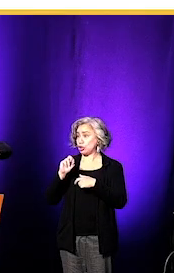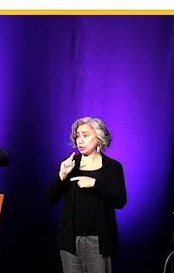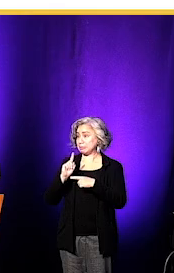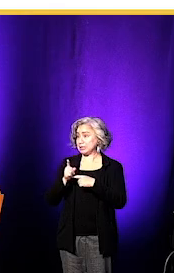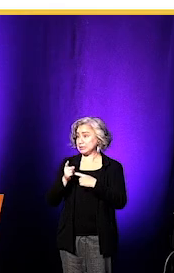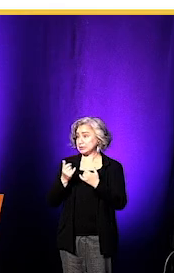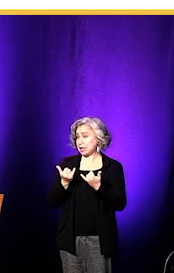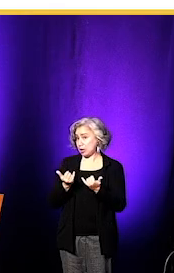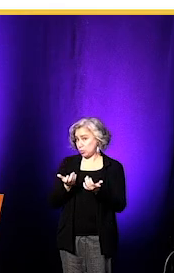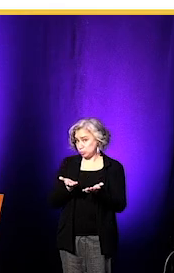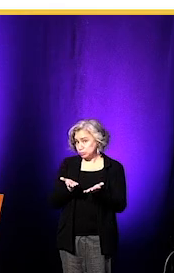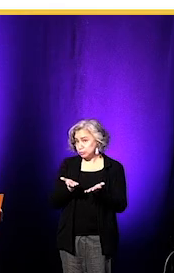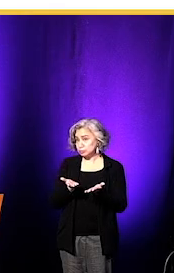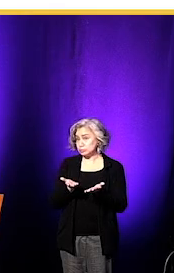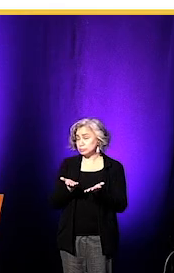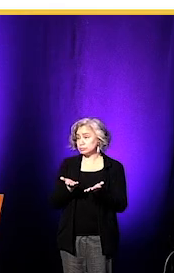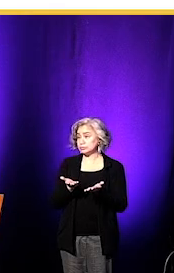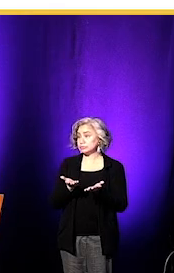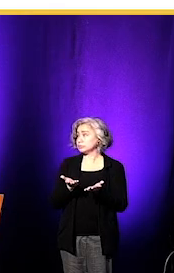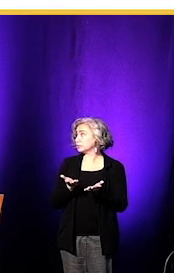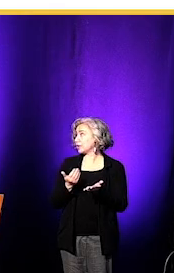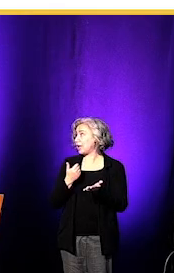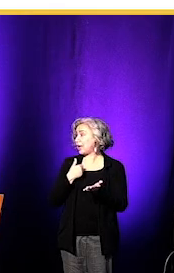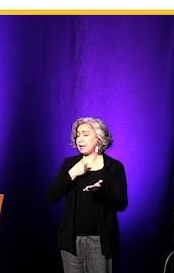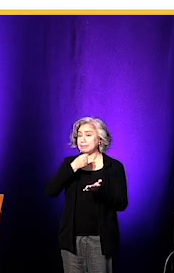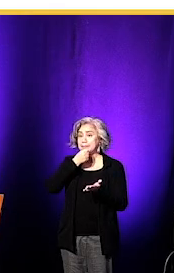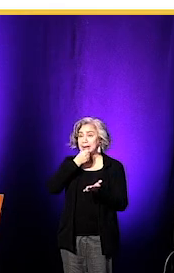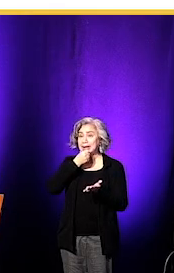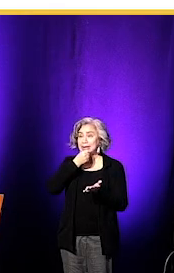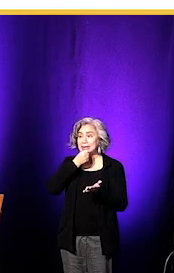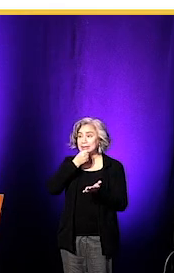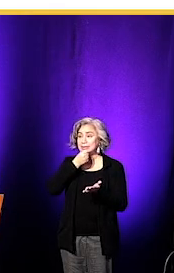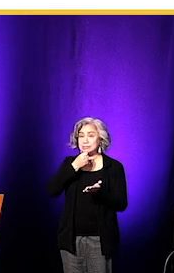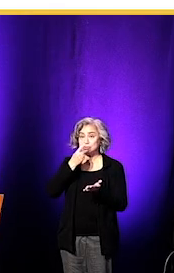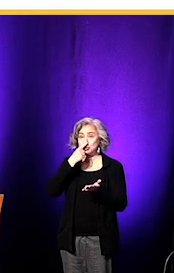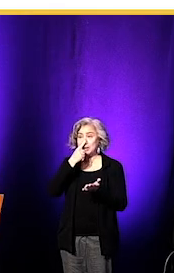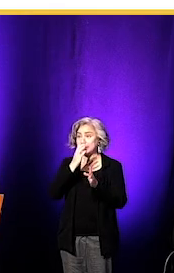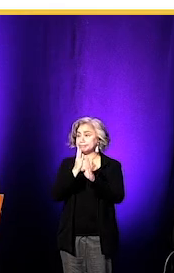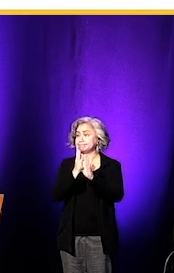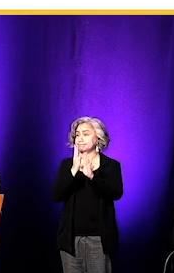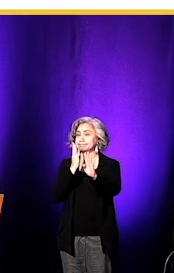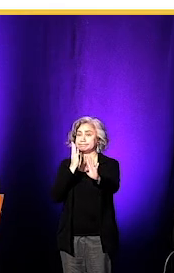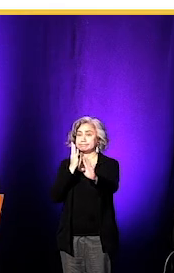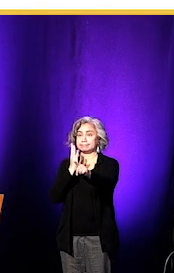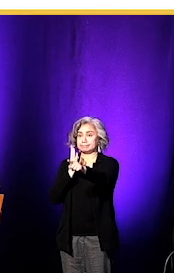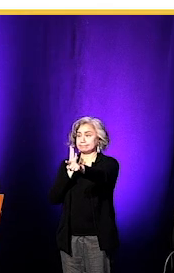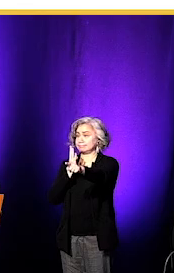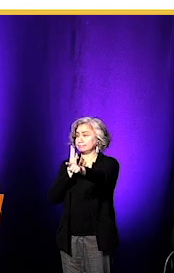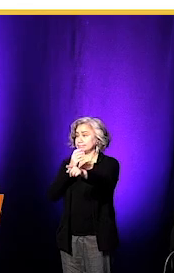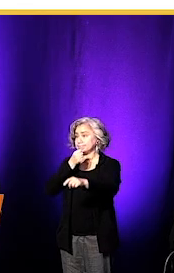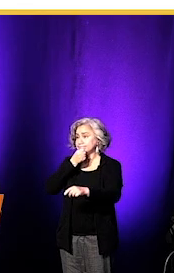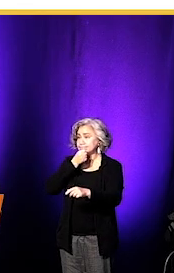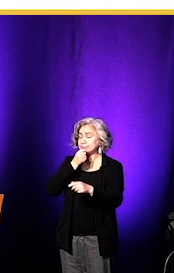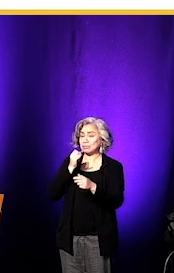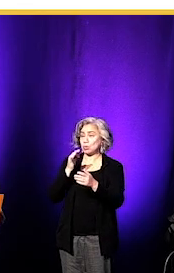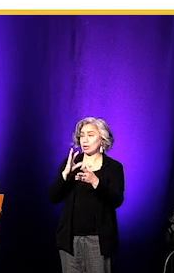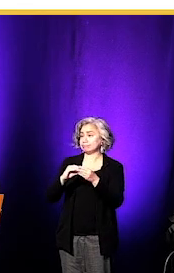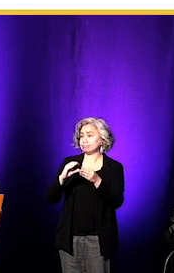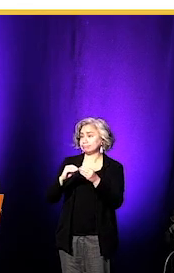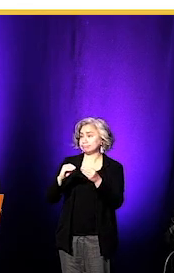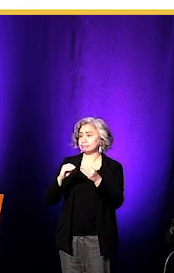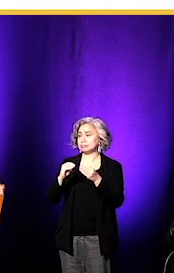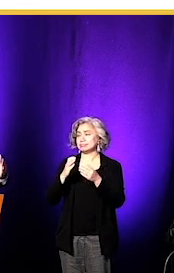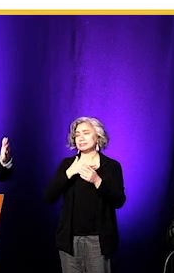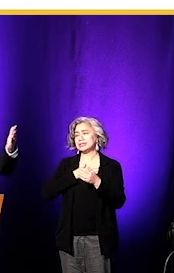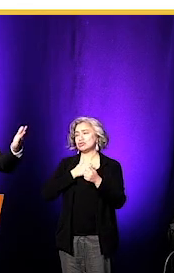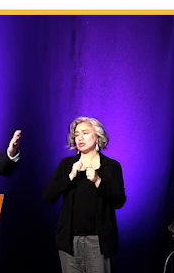so. So we have a mic here on the front. Please come and share your comments or views. Try to be brief